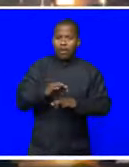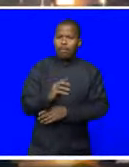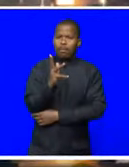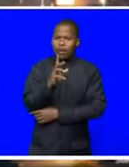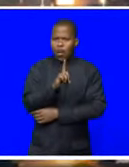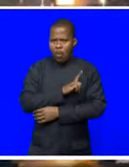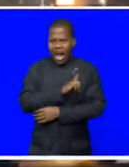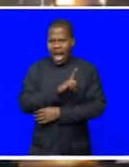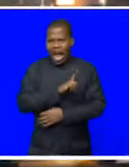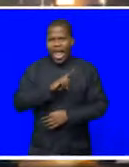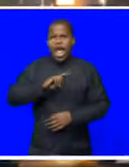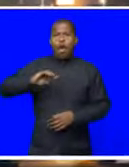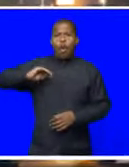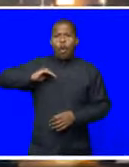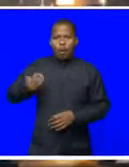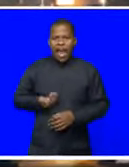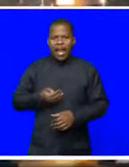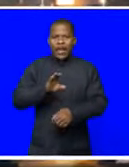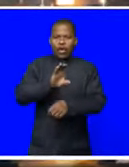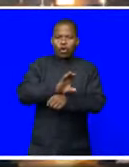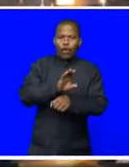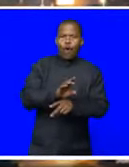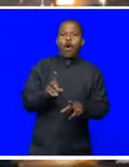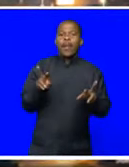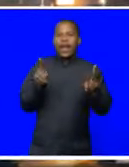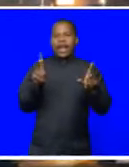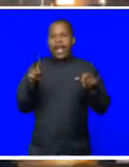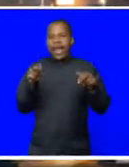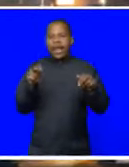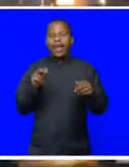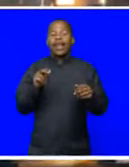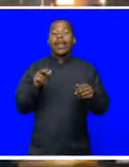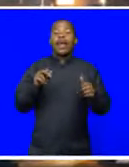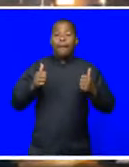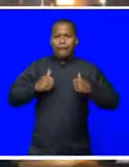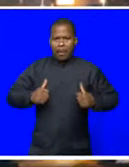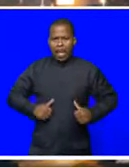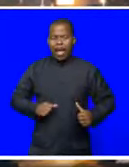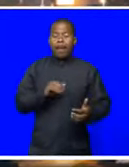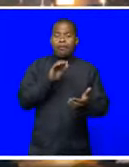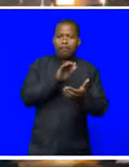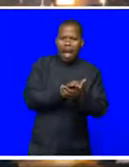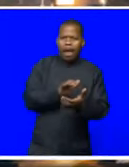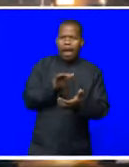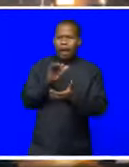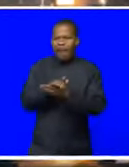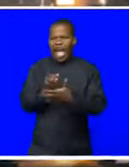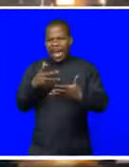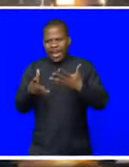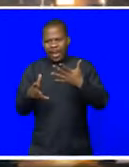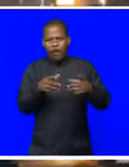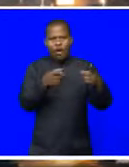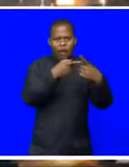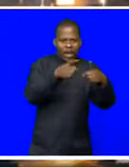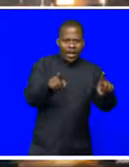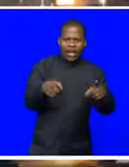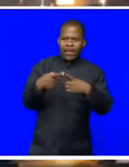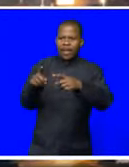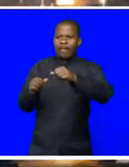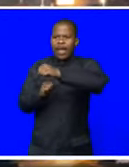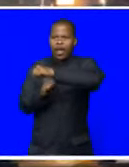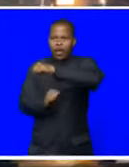of the organization and at Hospice Home in Matsapa headquarters. Ngosikati was represented by Dr. Sonene